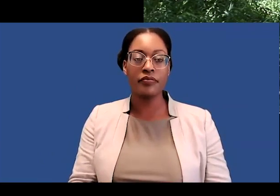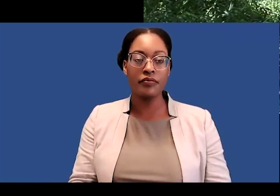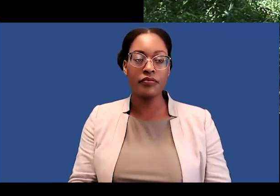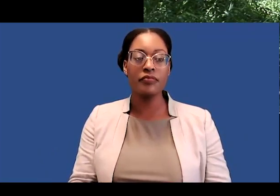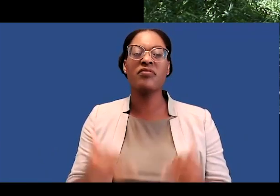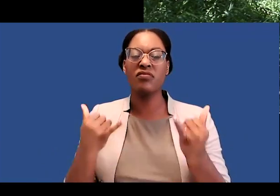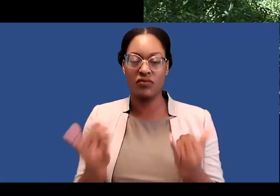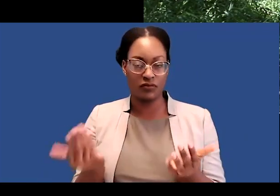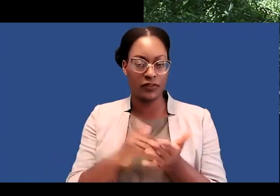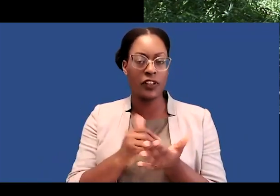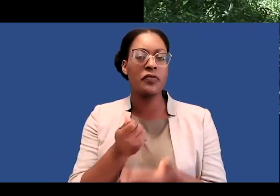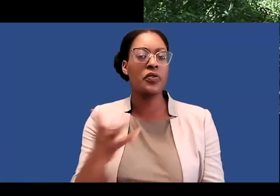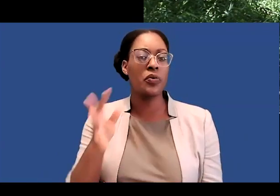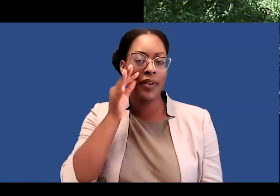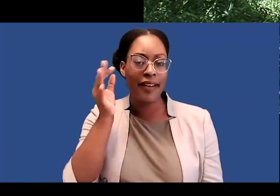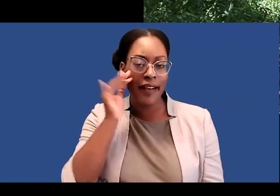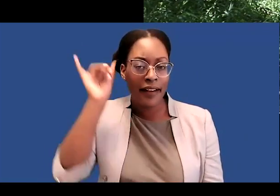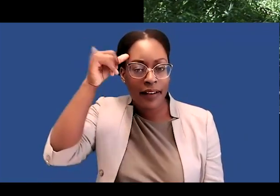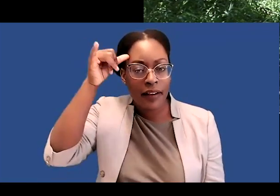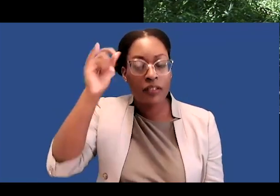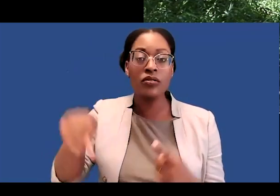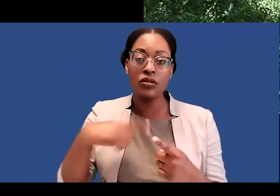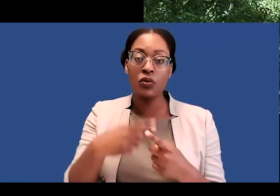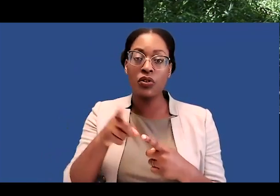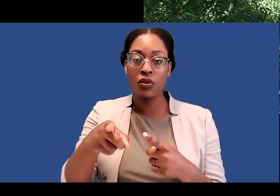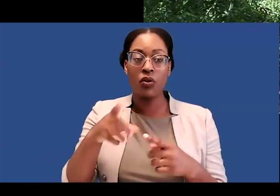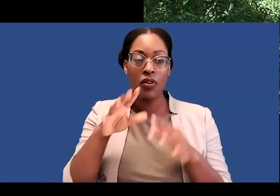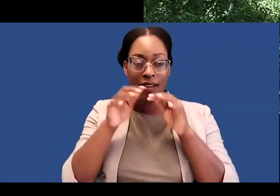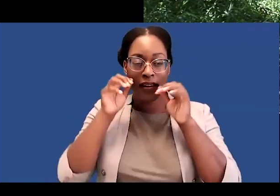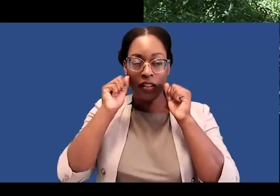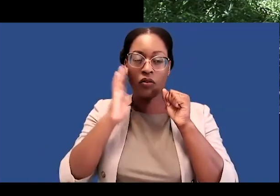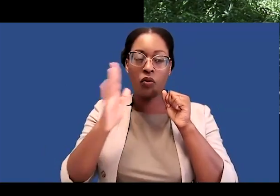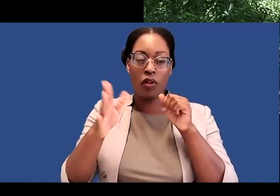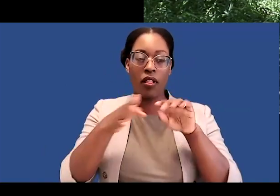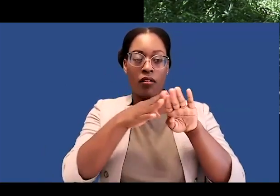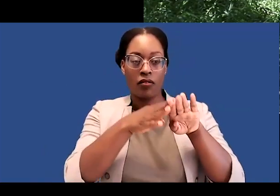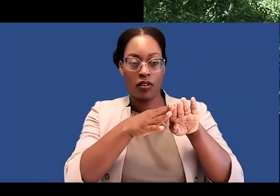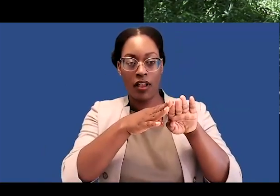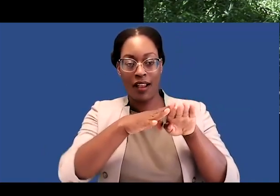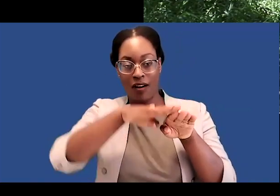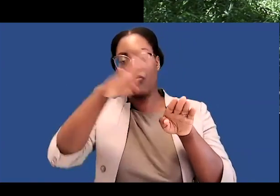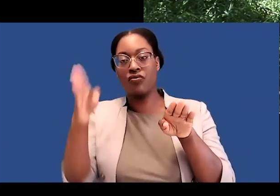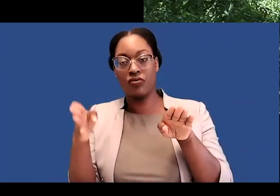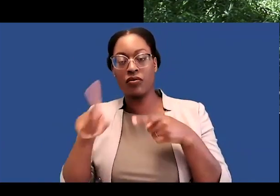Here we're just going to do a few cat-cows, inhaling as you arch the spine, and exhaling as you